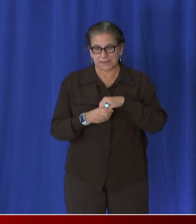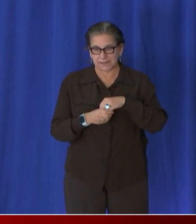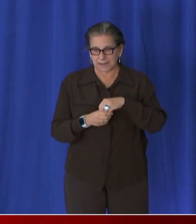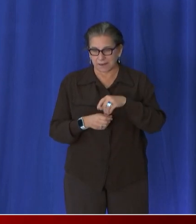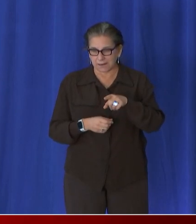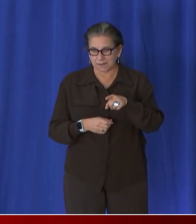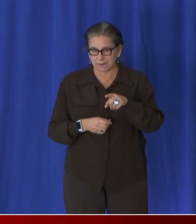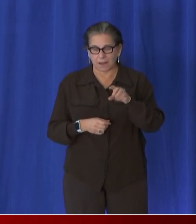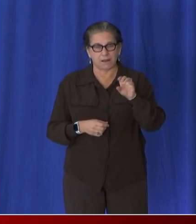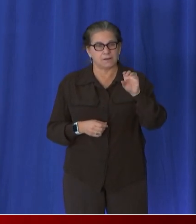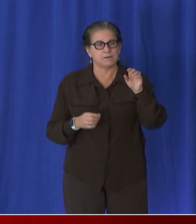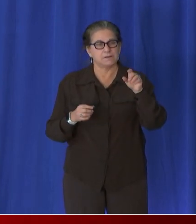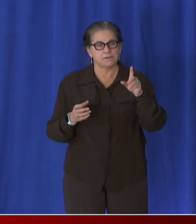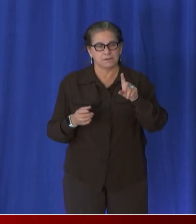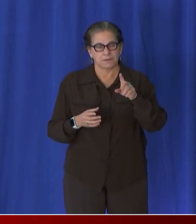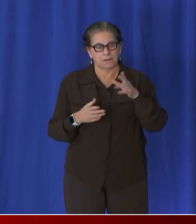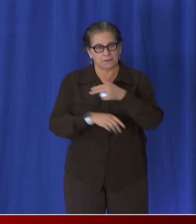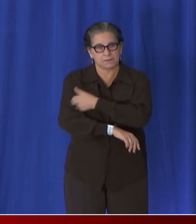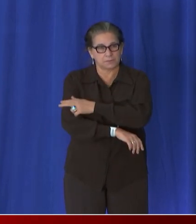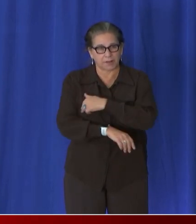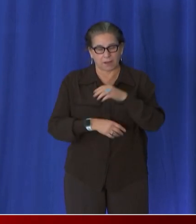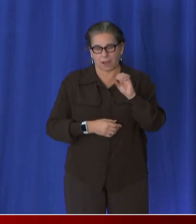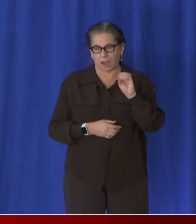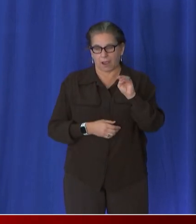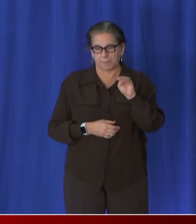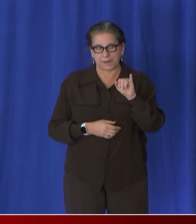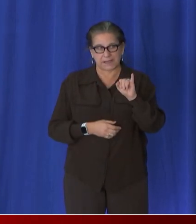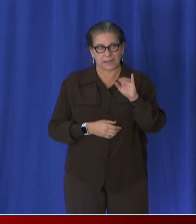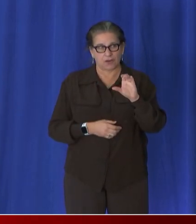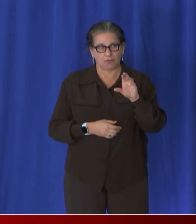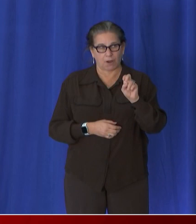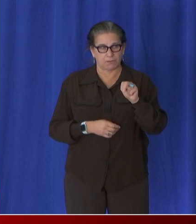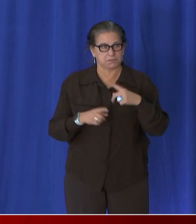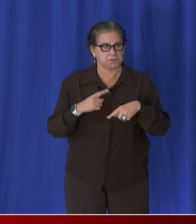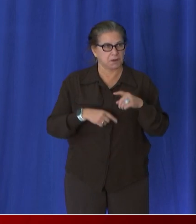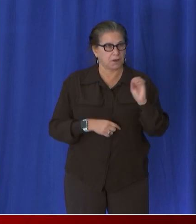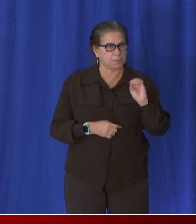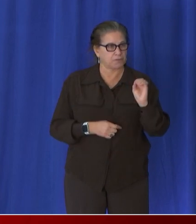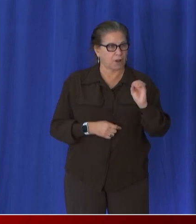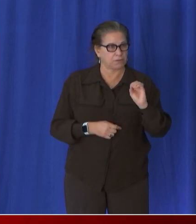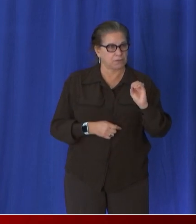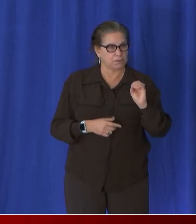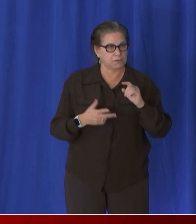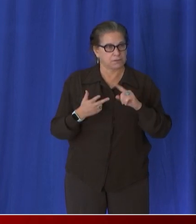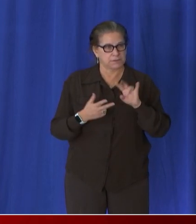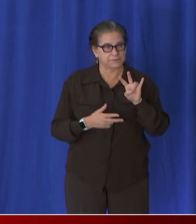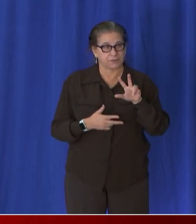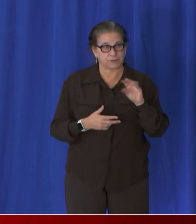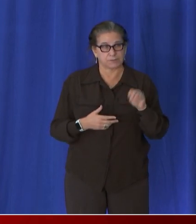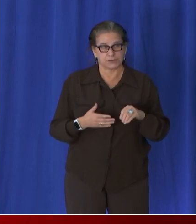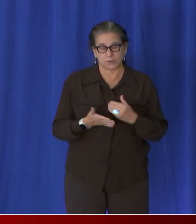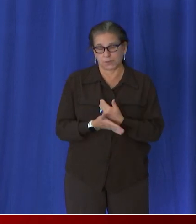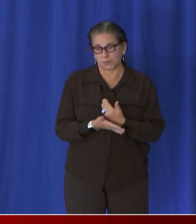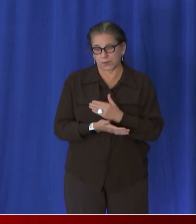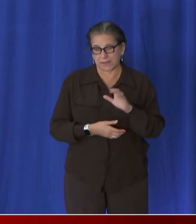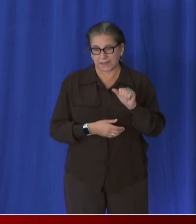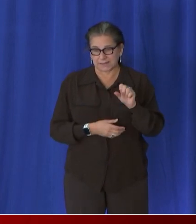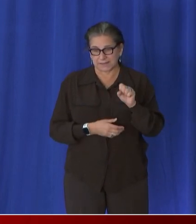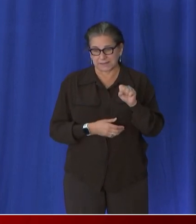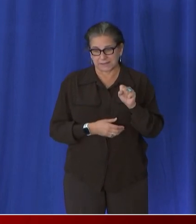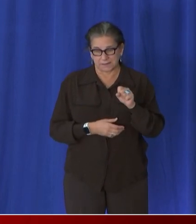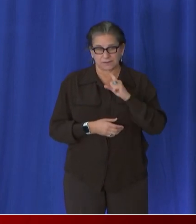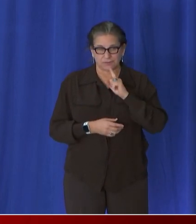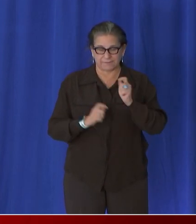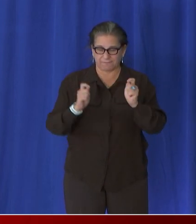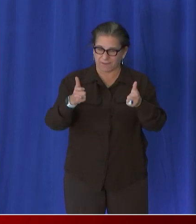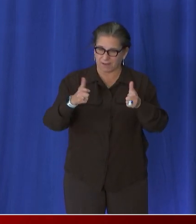that it's a matter of time before we see the same thing here in DC. It has taken over the US as the most dominant strain. And compare that to